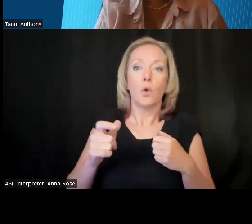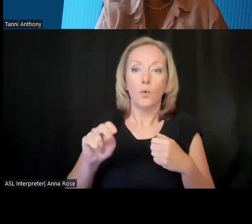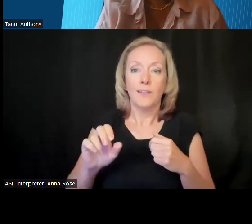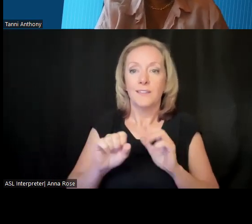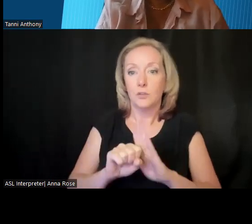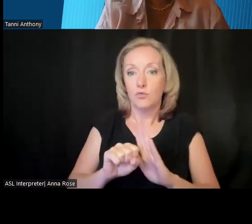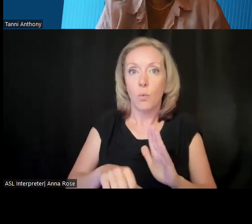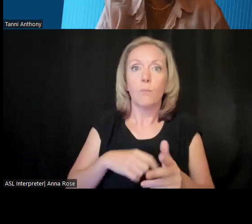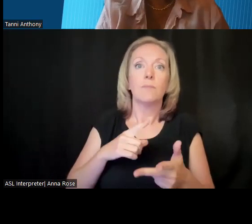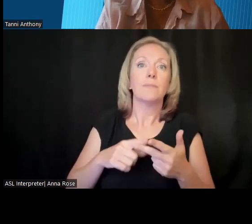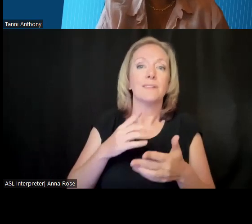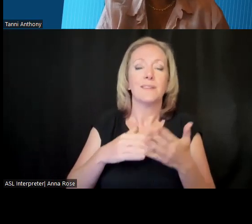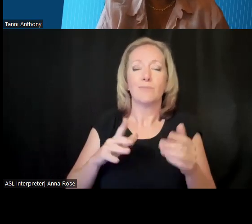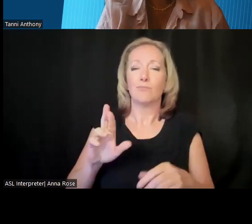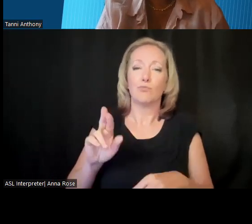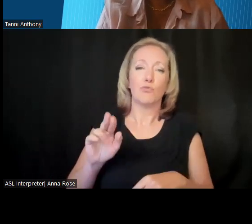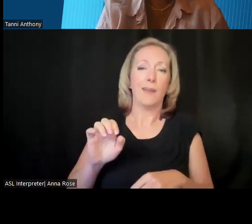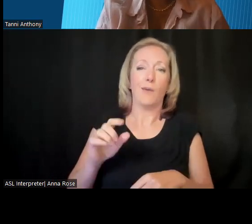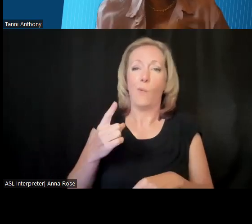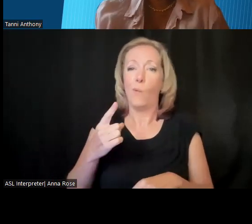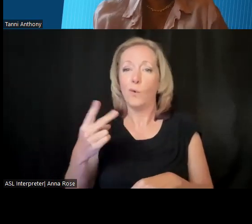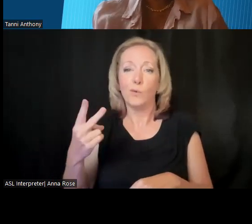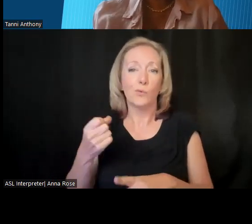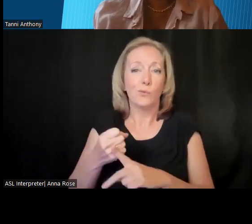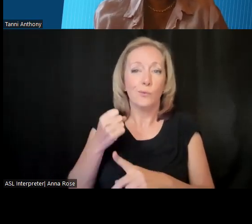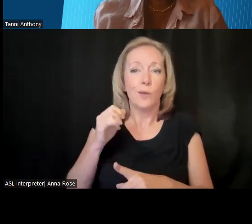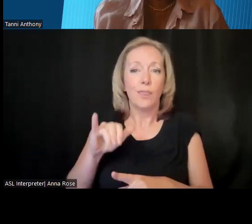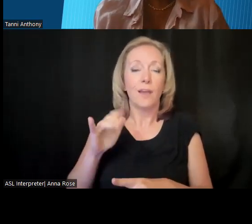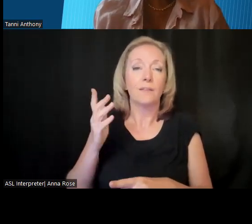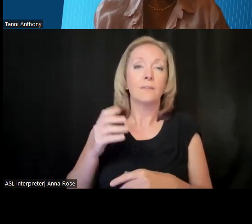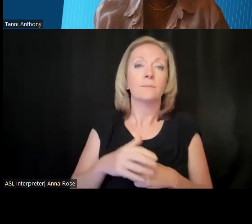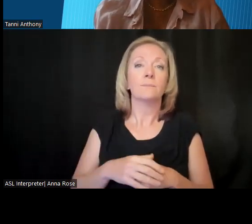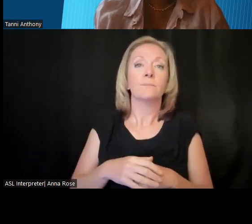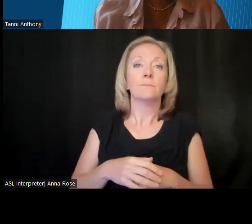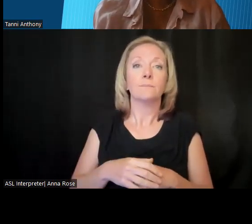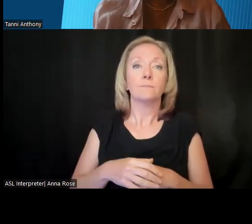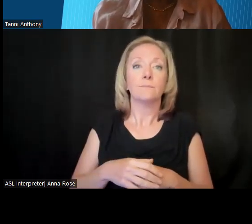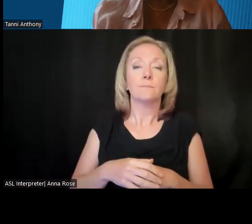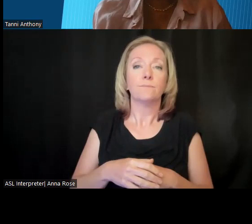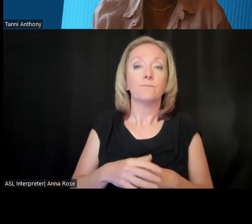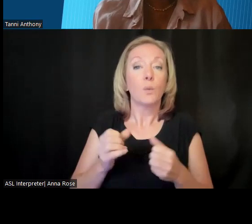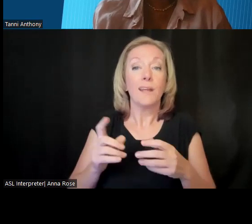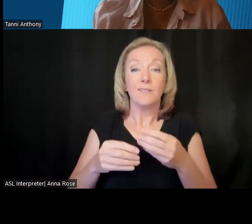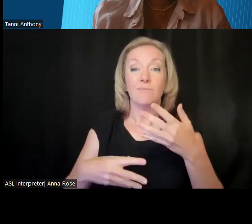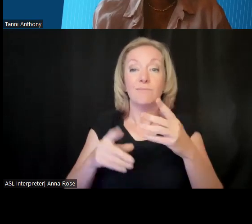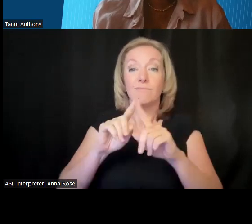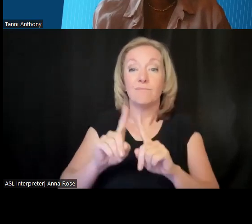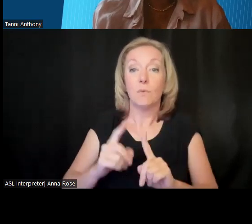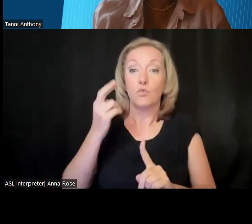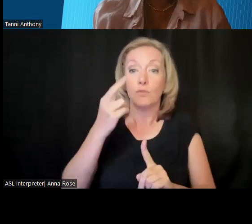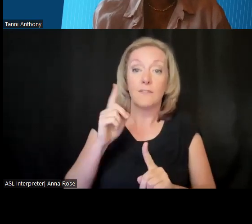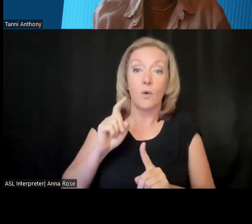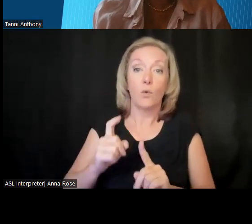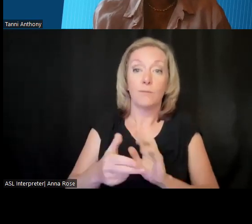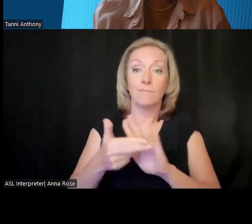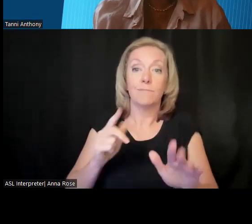are very, very rare. So we might just have 1 or 2 cases reported annually. So lots of reasons that we know that kids